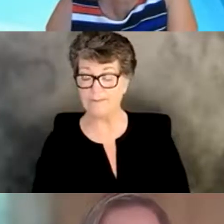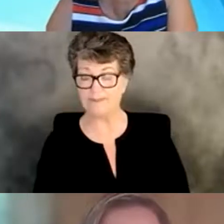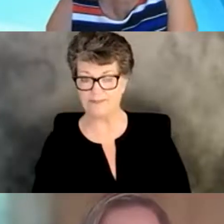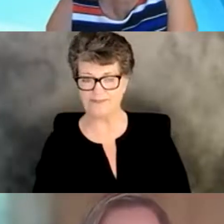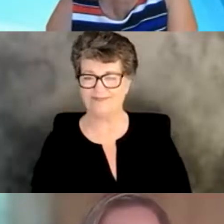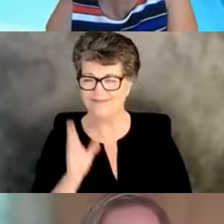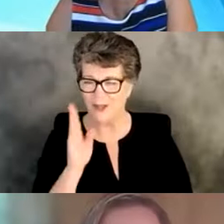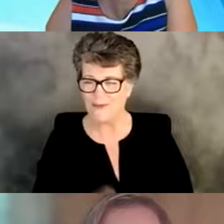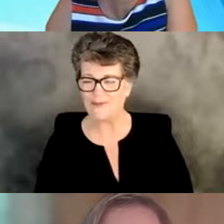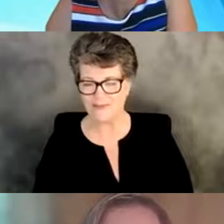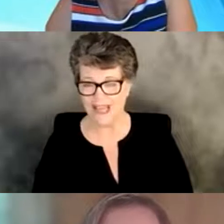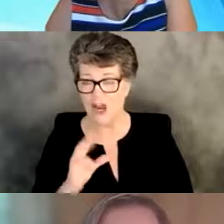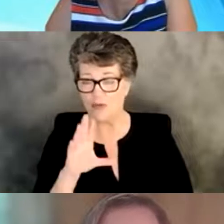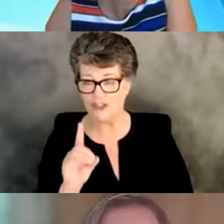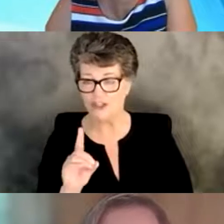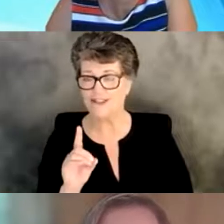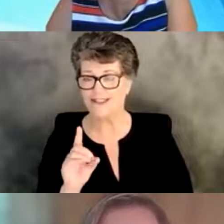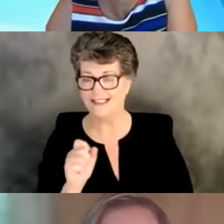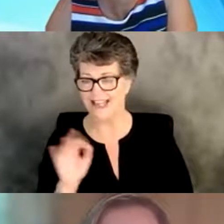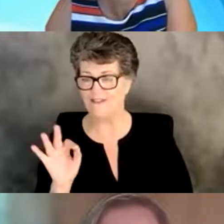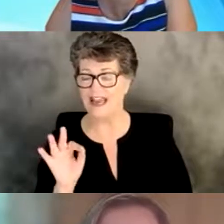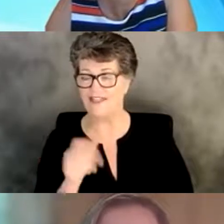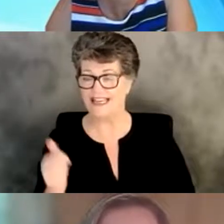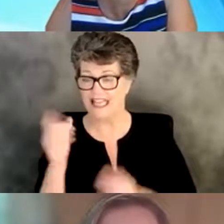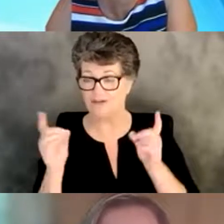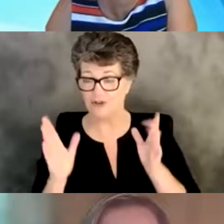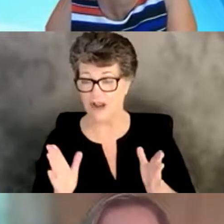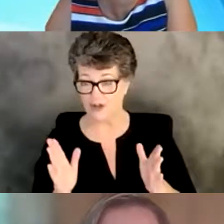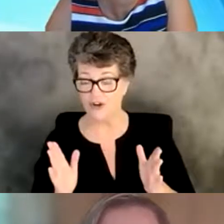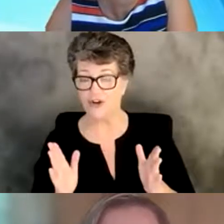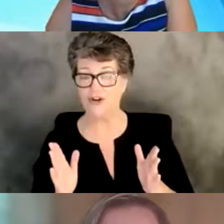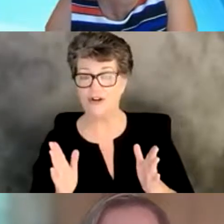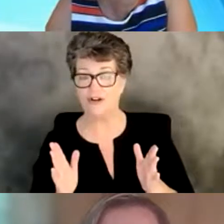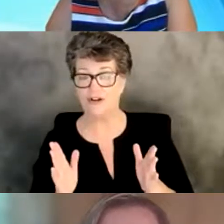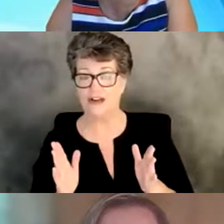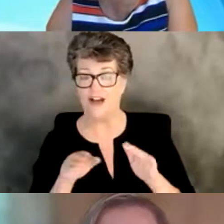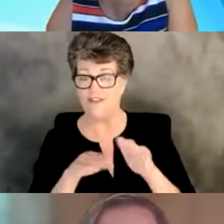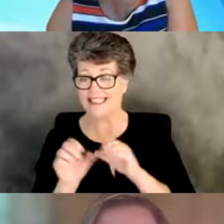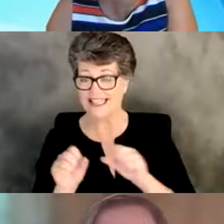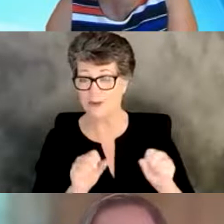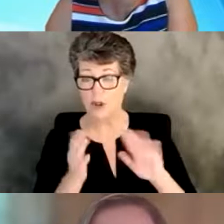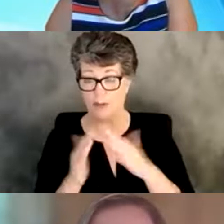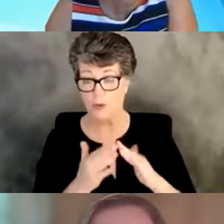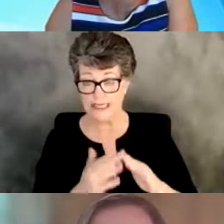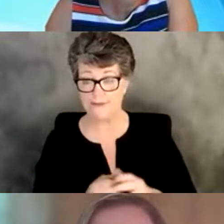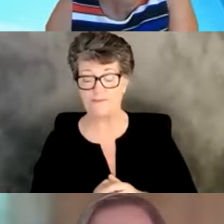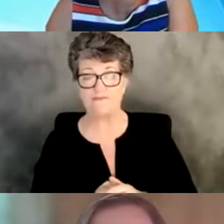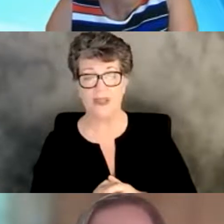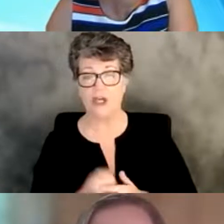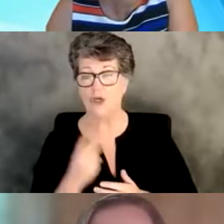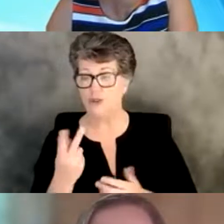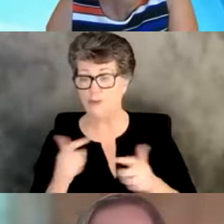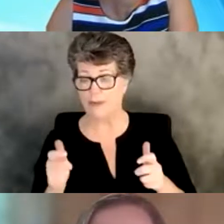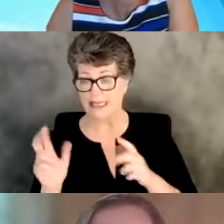Hello, Richard Scaff. I'm the Executive Director of Designing Accessible Communities. Two major issues